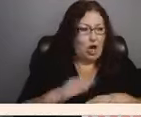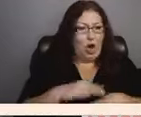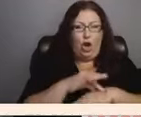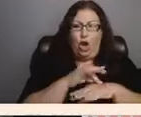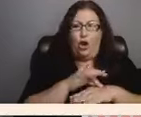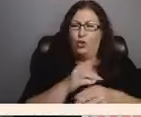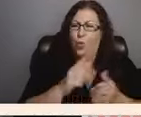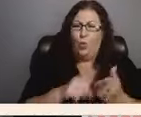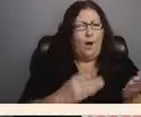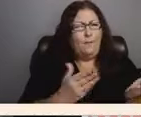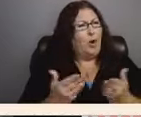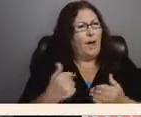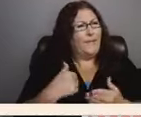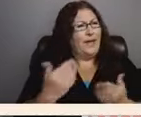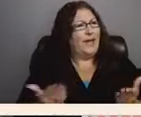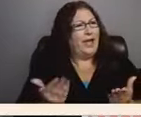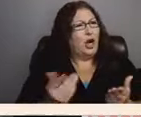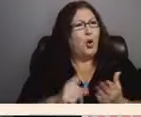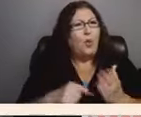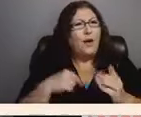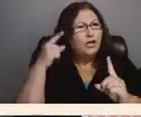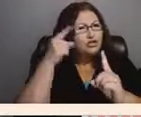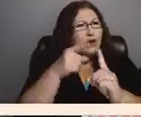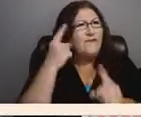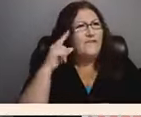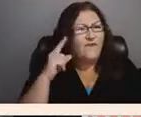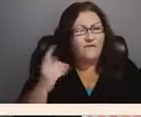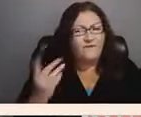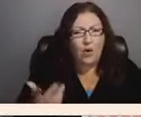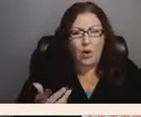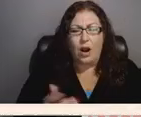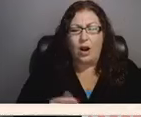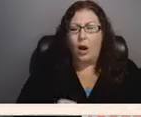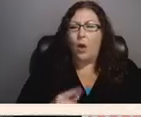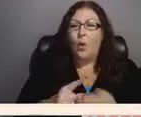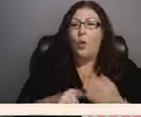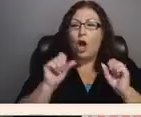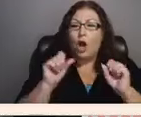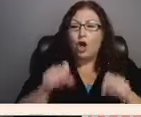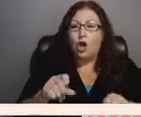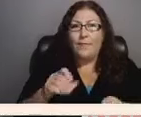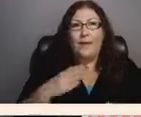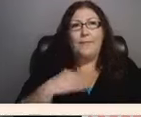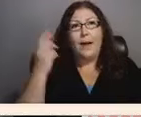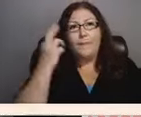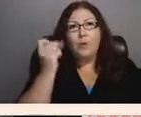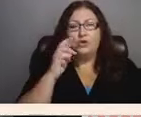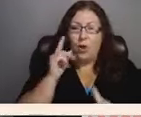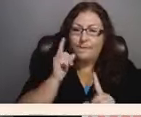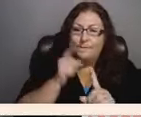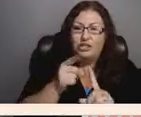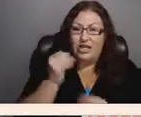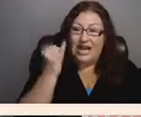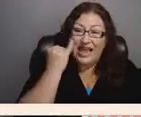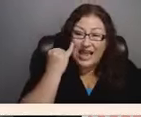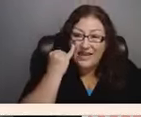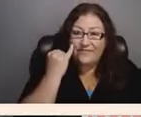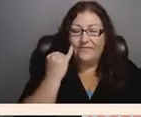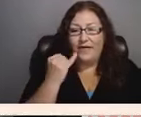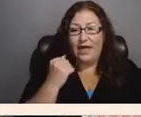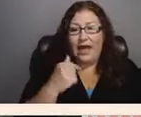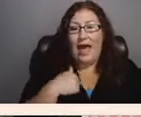here? What am I striving for? What could have been my purpose or mission if I had